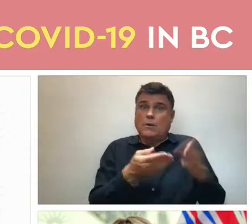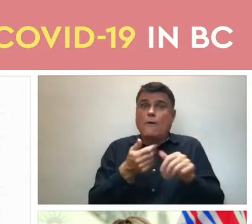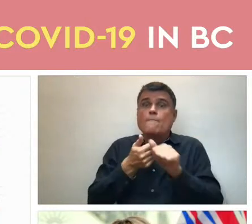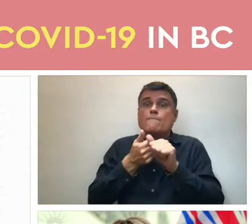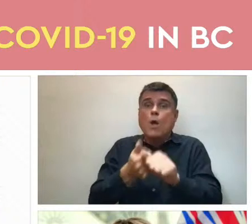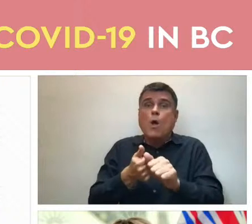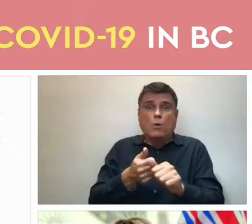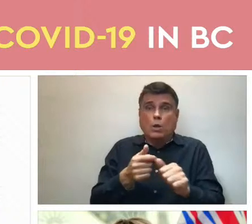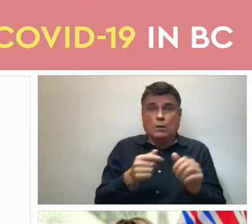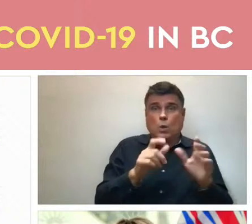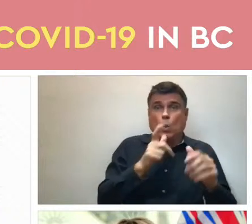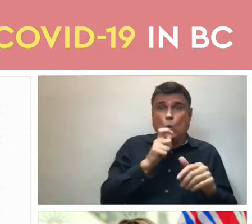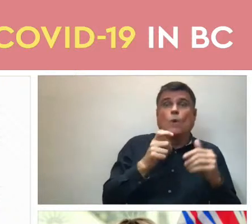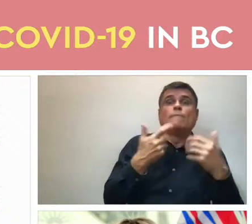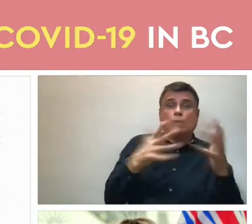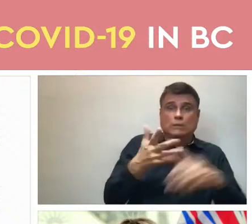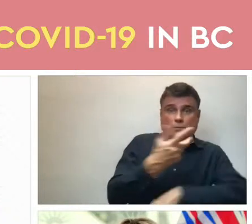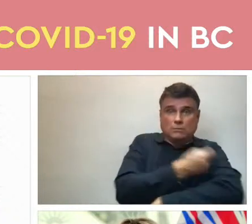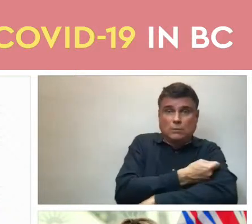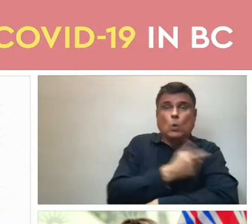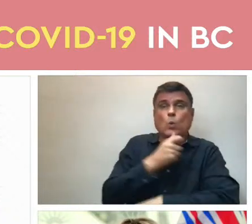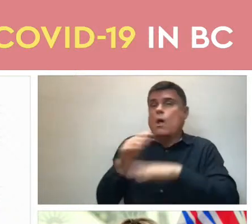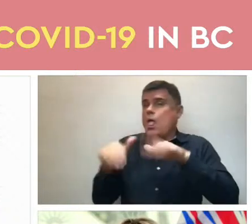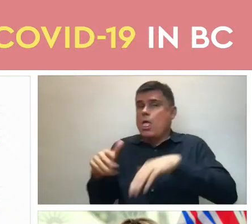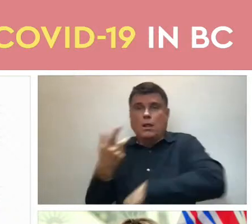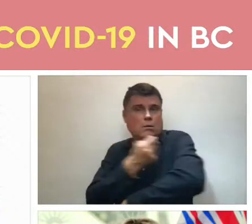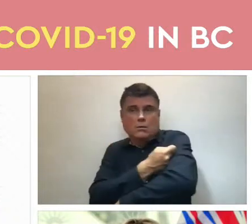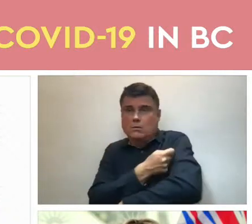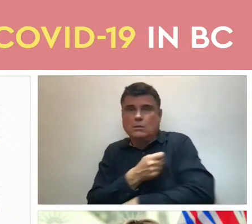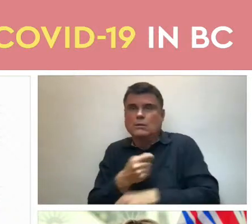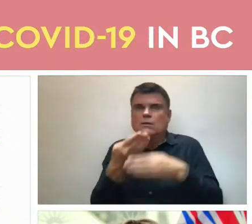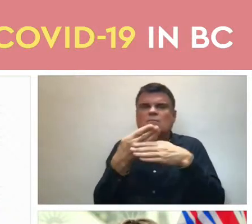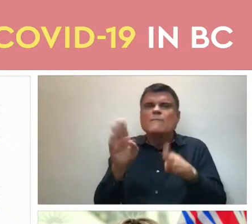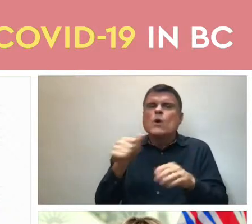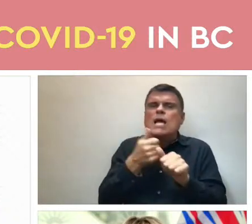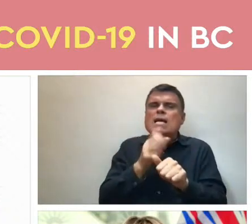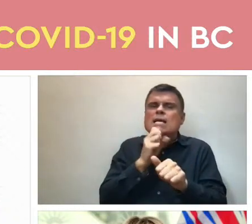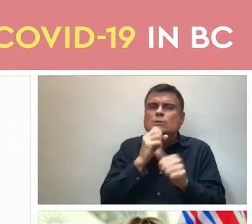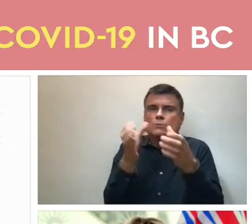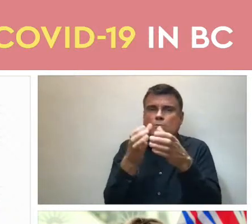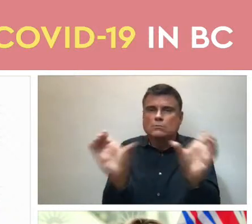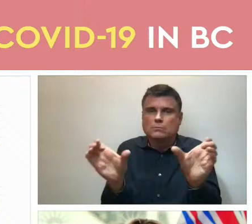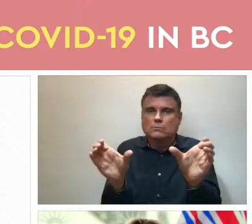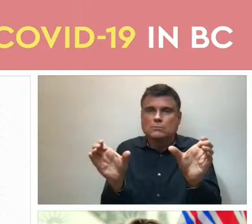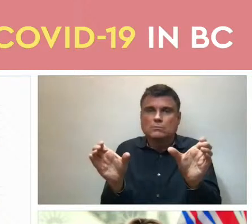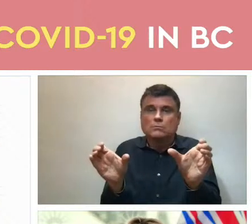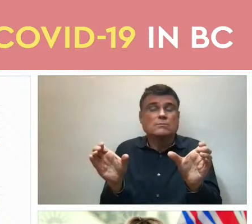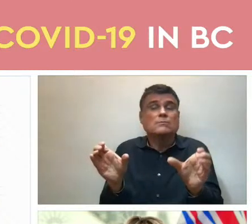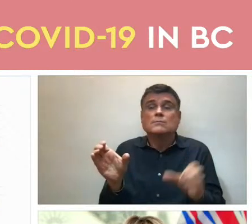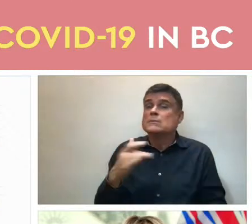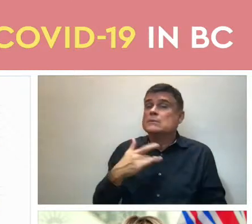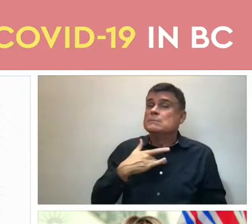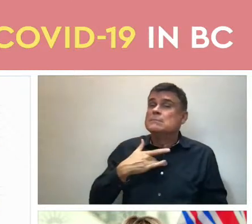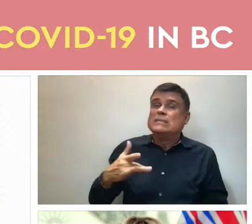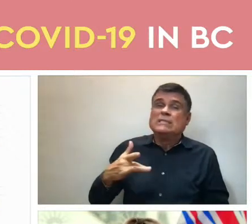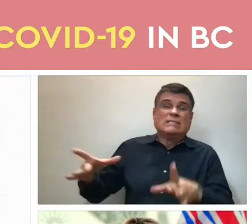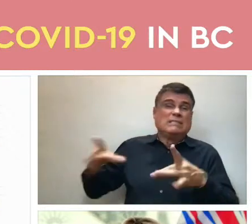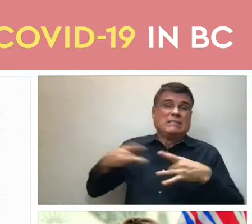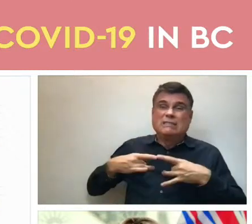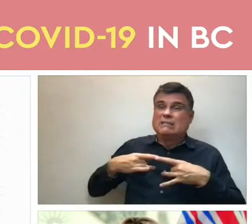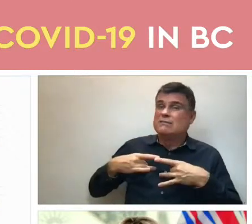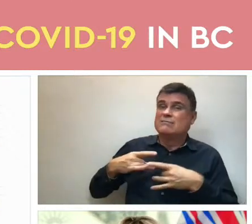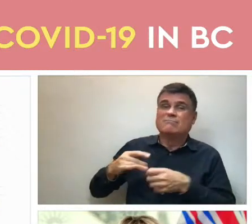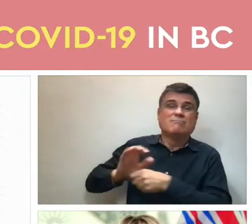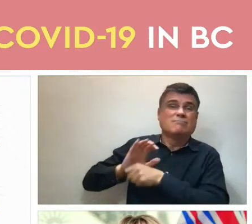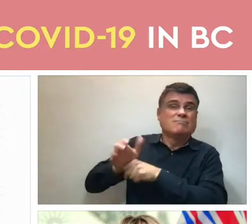we get older who are more and more likely to end up in hospital. And this means that in many cases, people had to be flown out